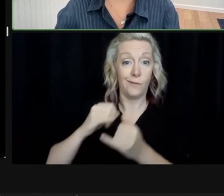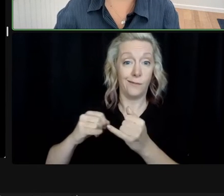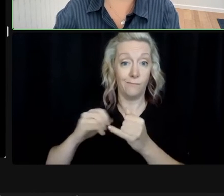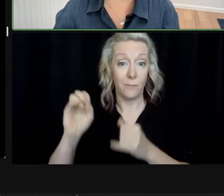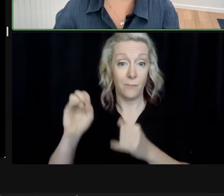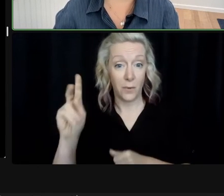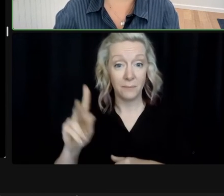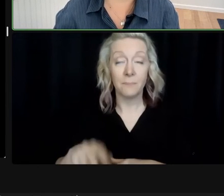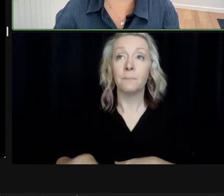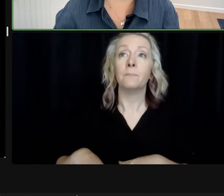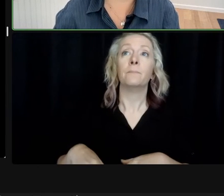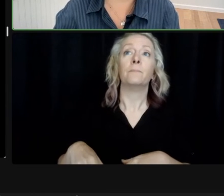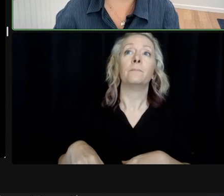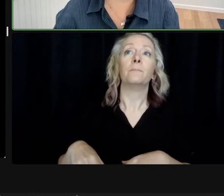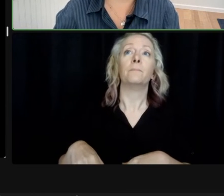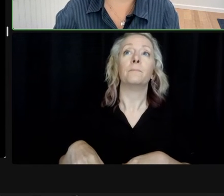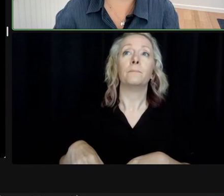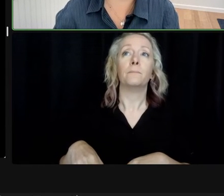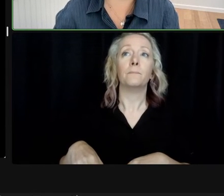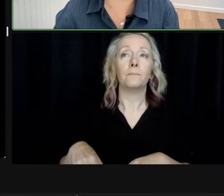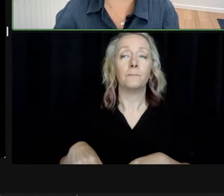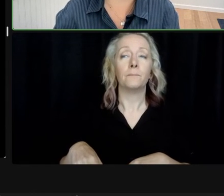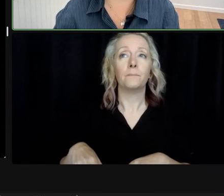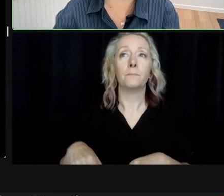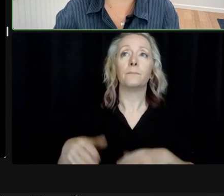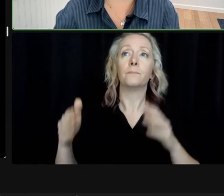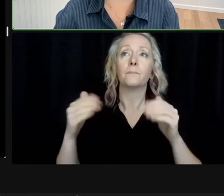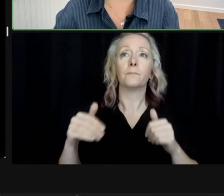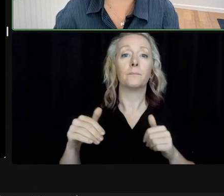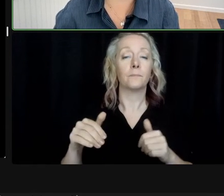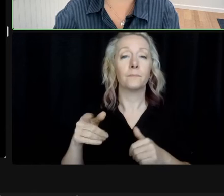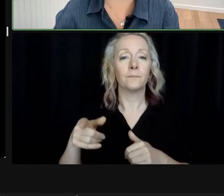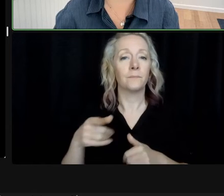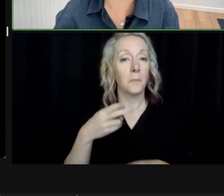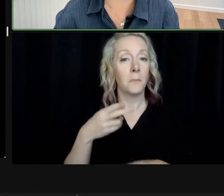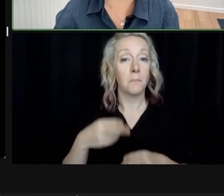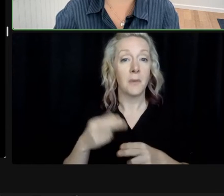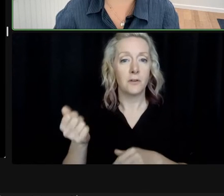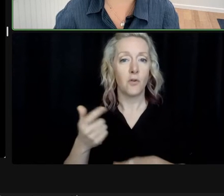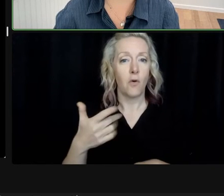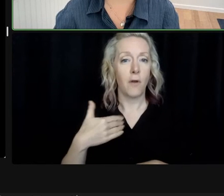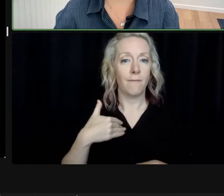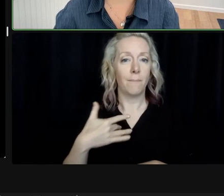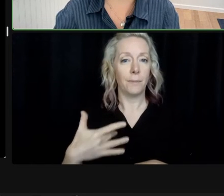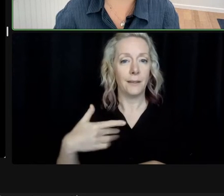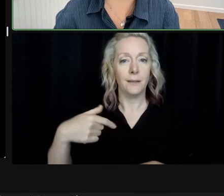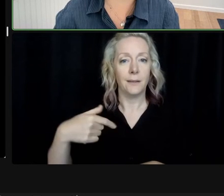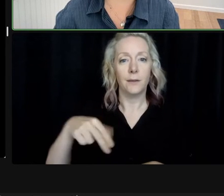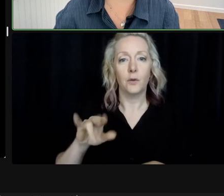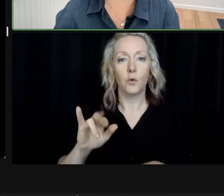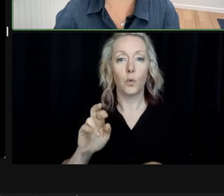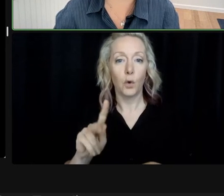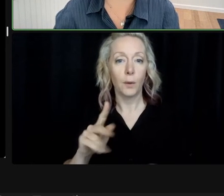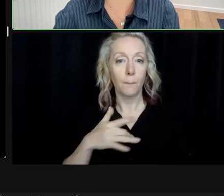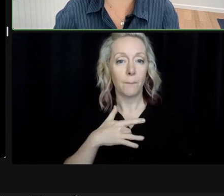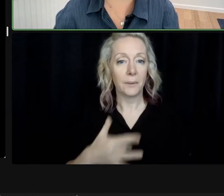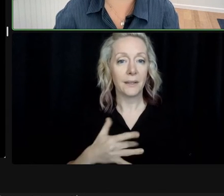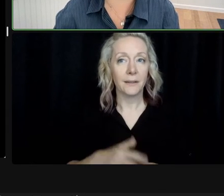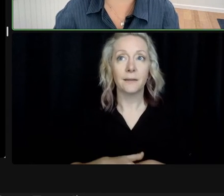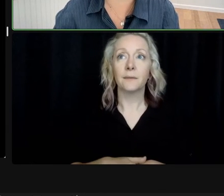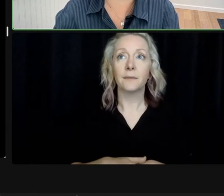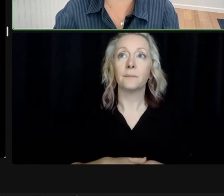okay. And then the quirks that all of us have. Morgan, thank you. We have words